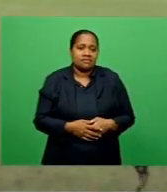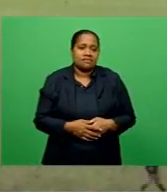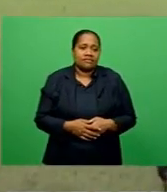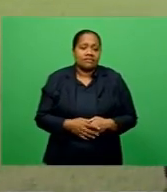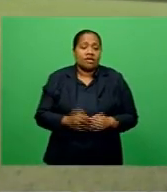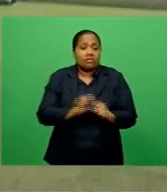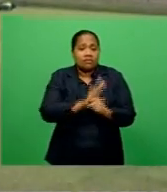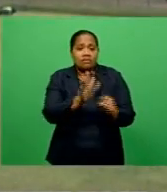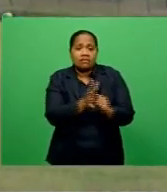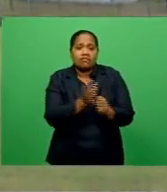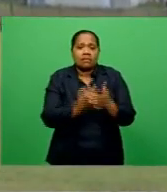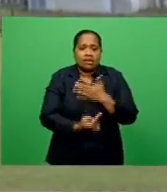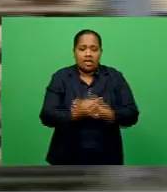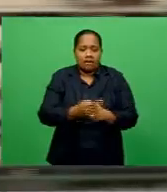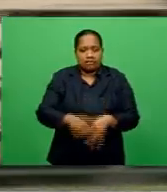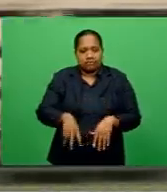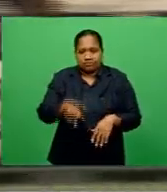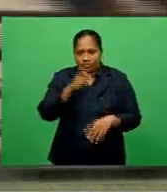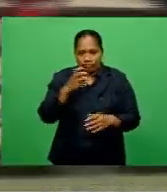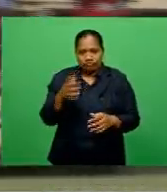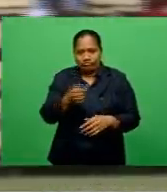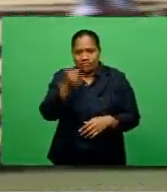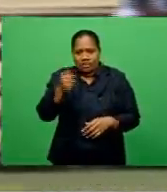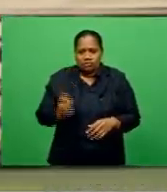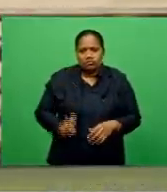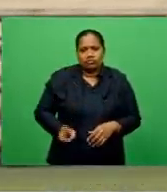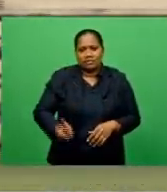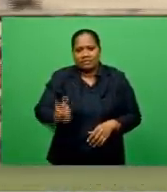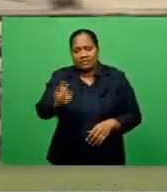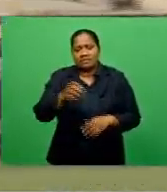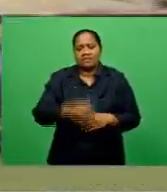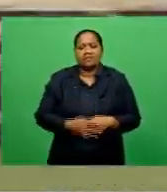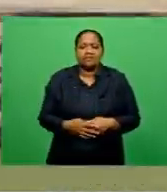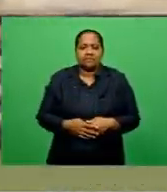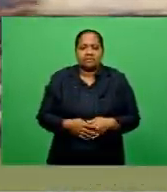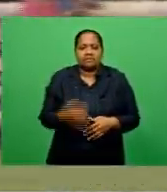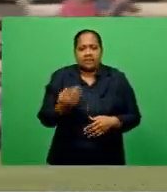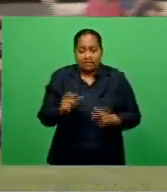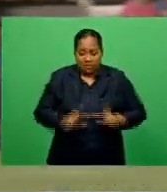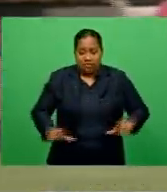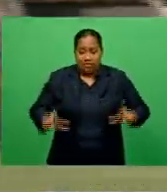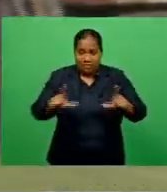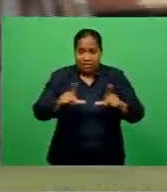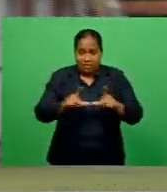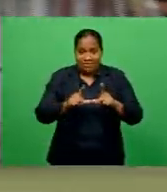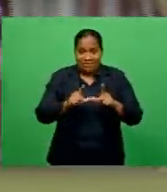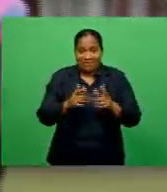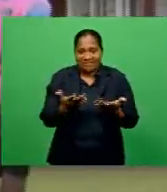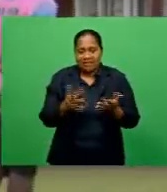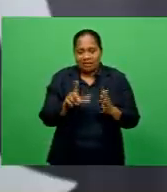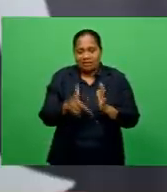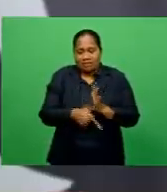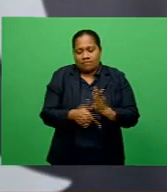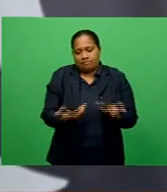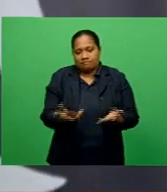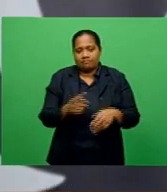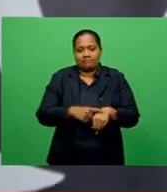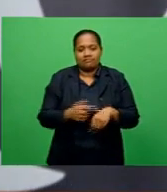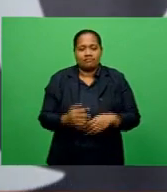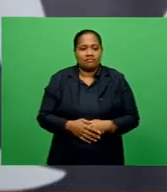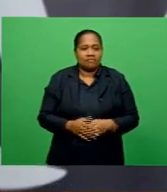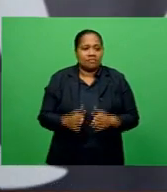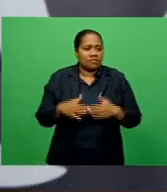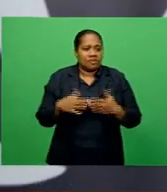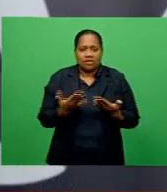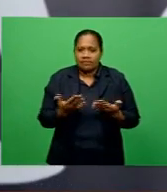has restricted traveling, and with the World Series in doubt, having a local series is timely. The bit that I need to get right on